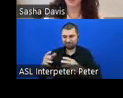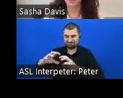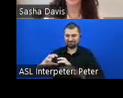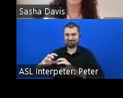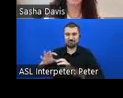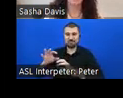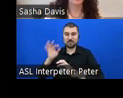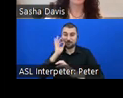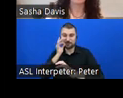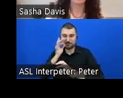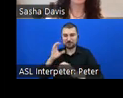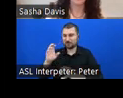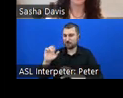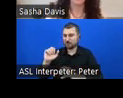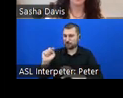on pedestals.